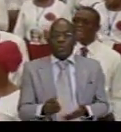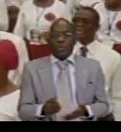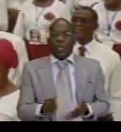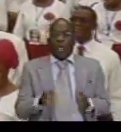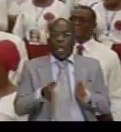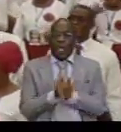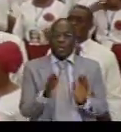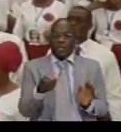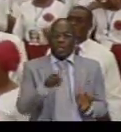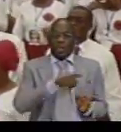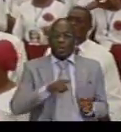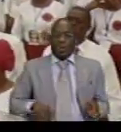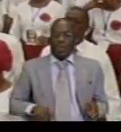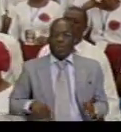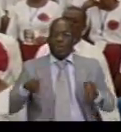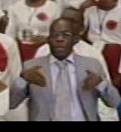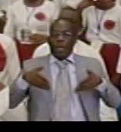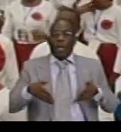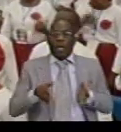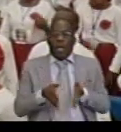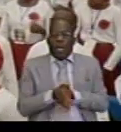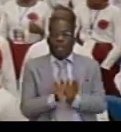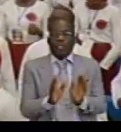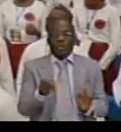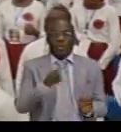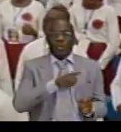Lord. Ask the Lord.